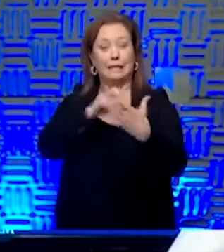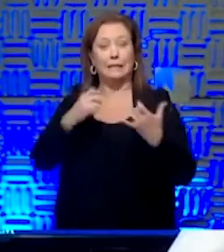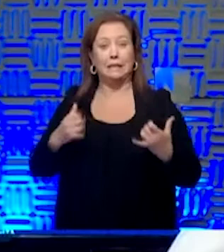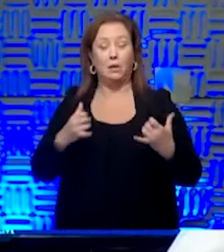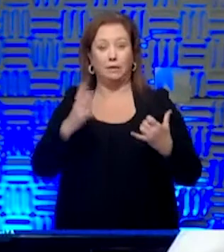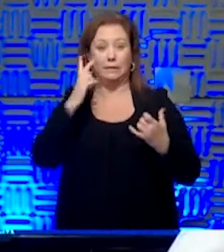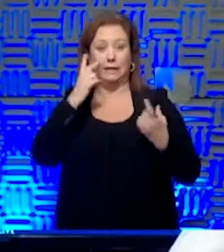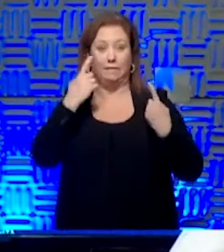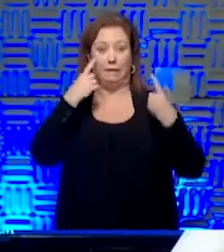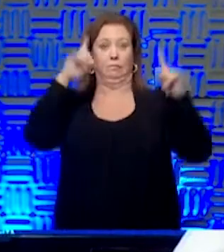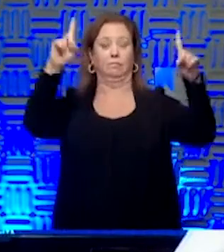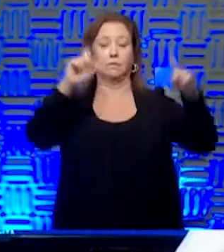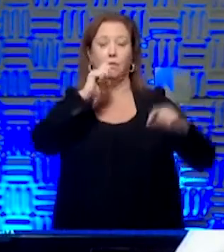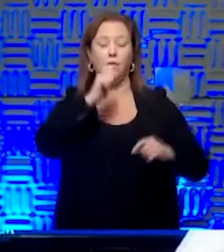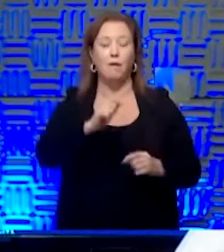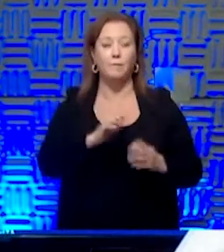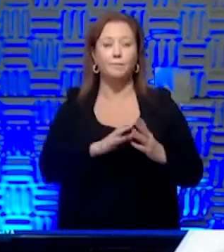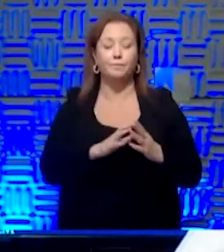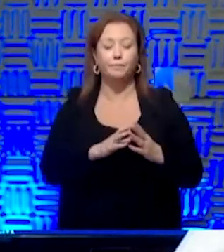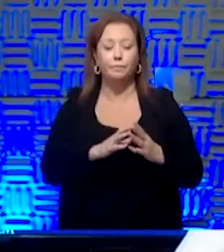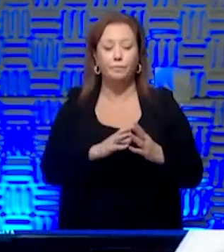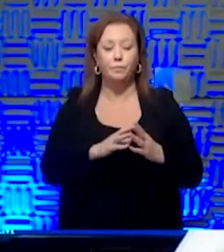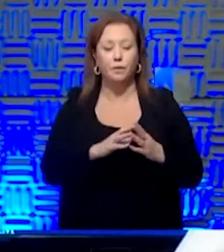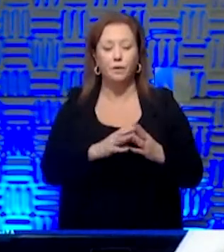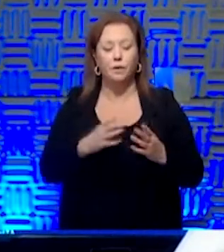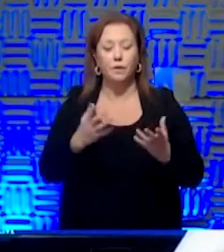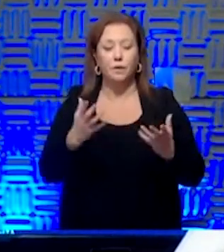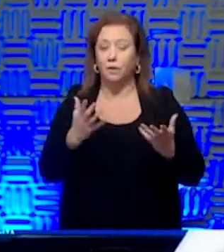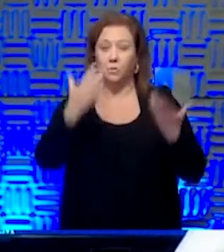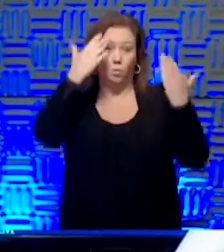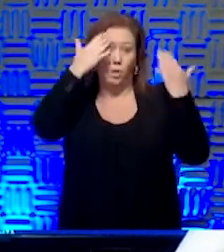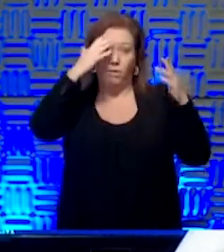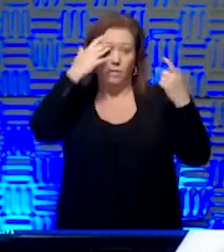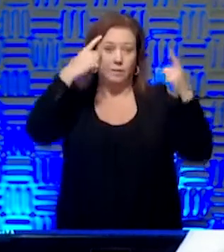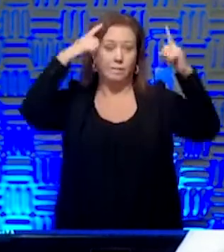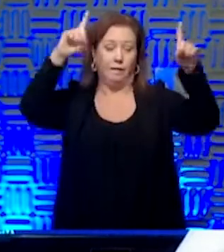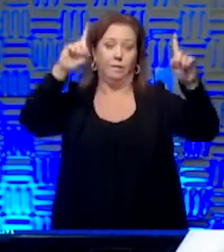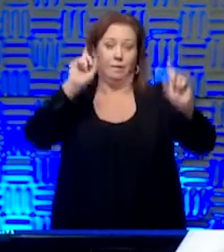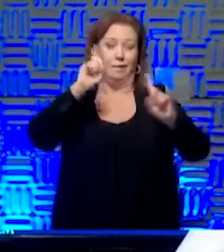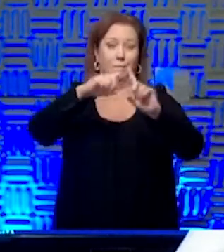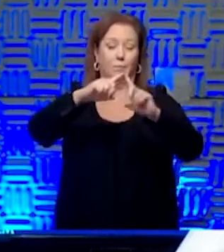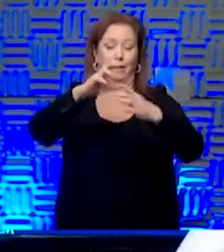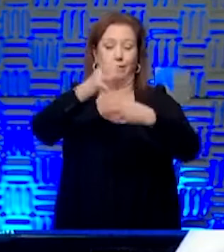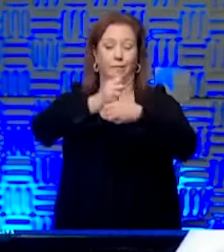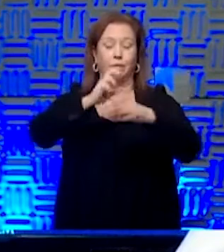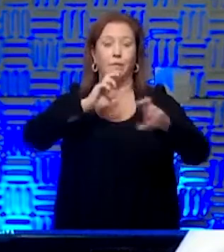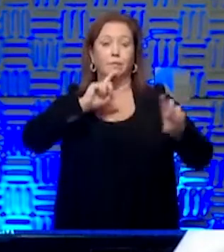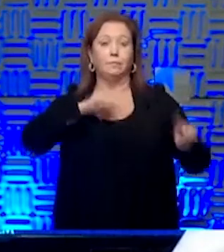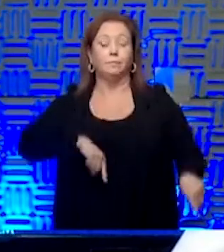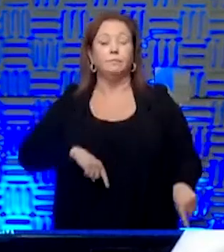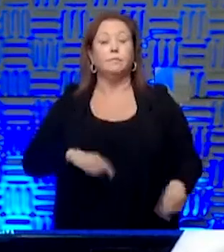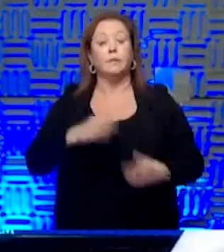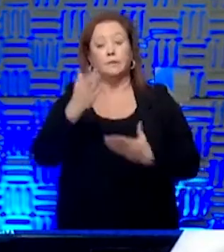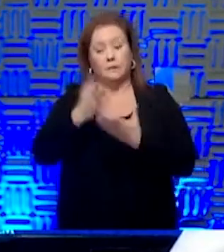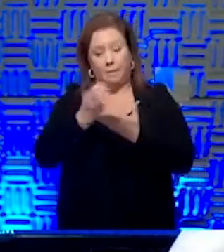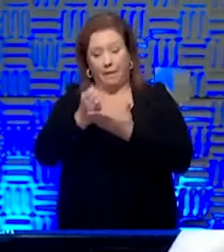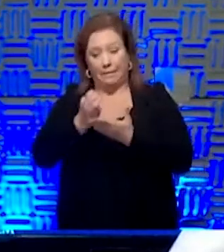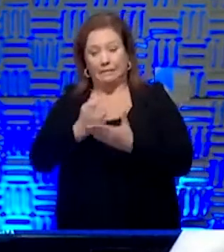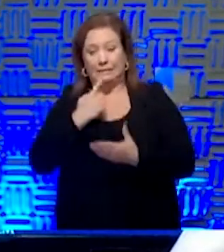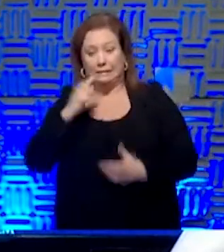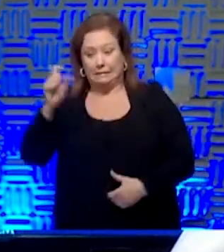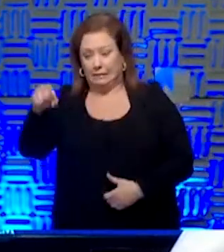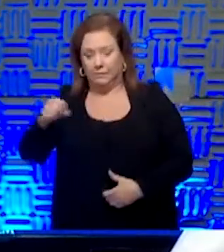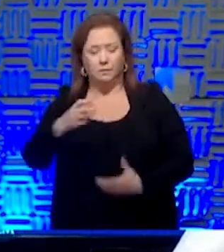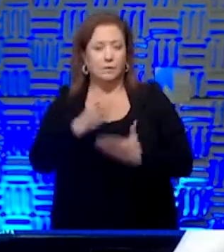be efficacious or not. And we won't know if it's effective until we get the results of that. So right now, some evidence says it is and some says